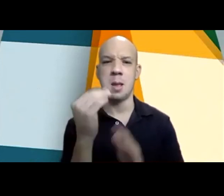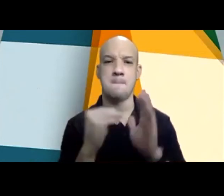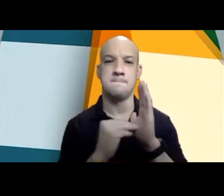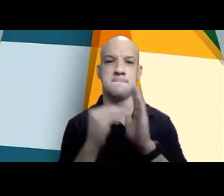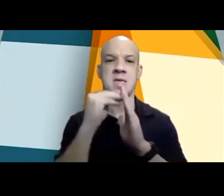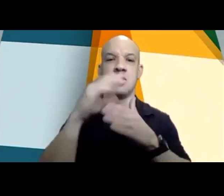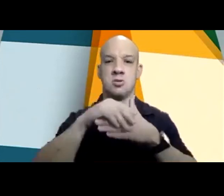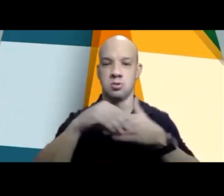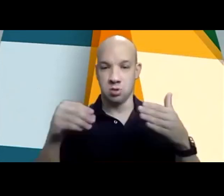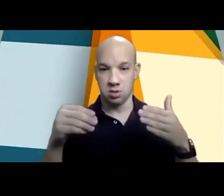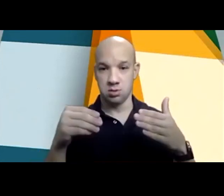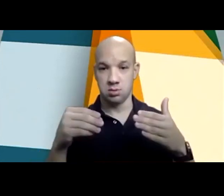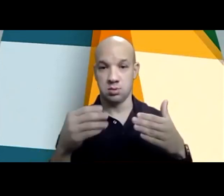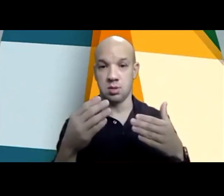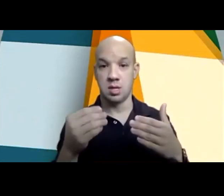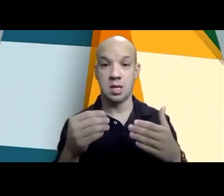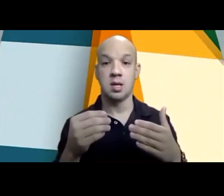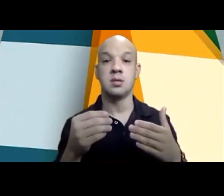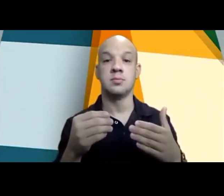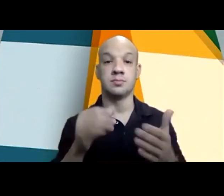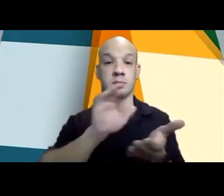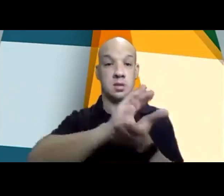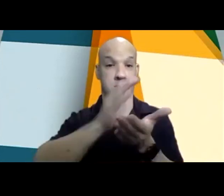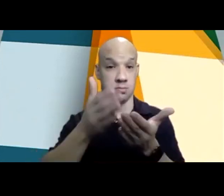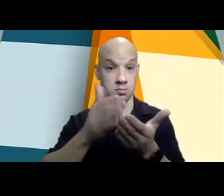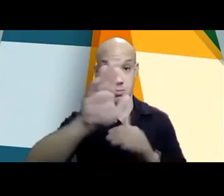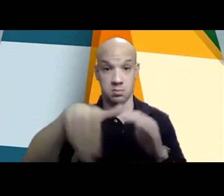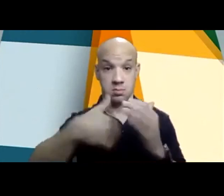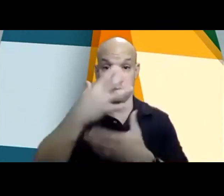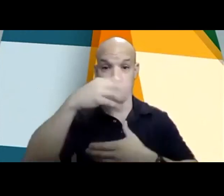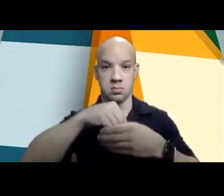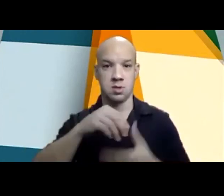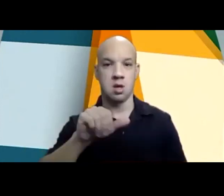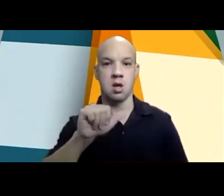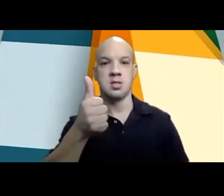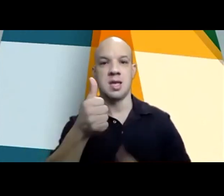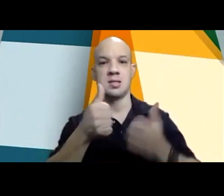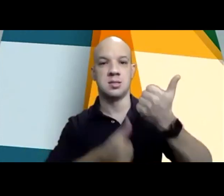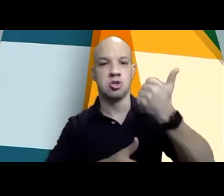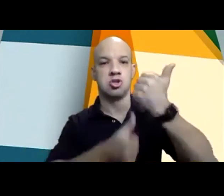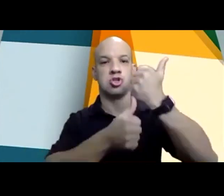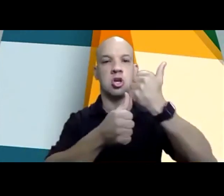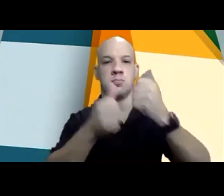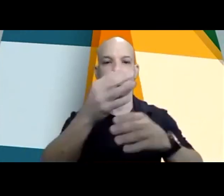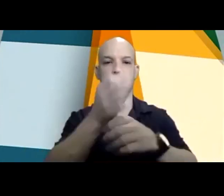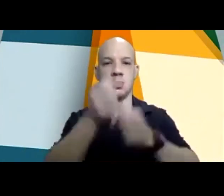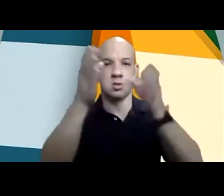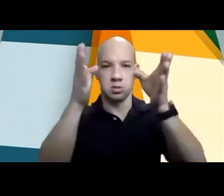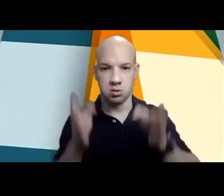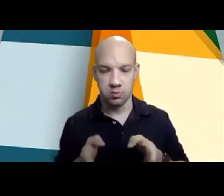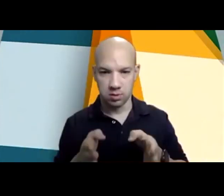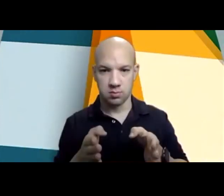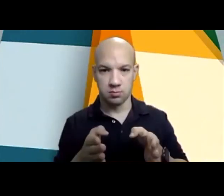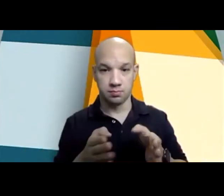they managed a combined minimum quantity of 10 subrecipients. The proposer must describe